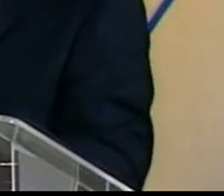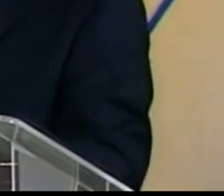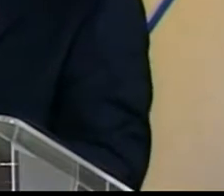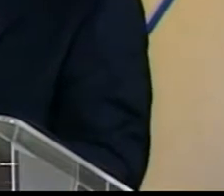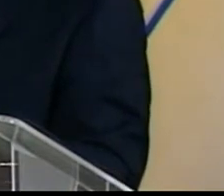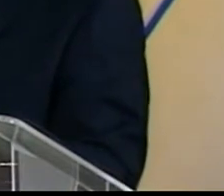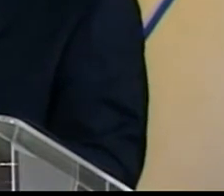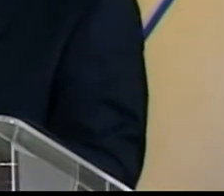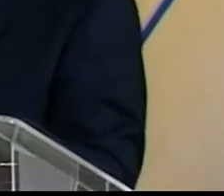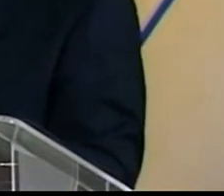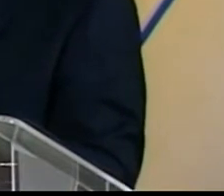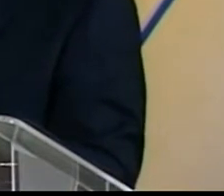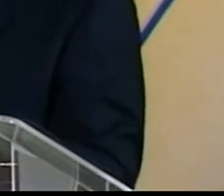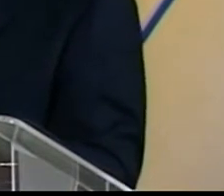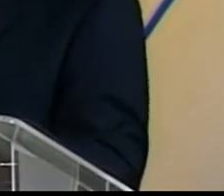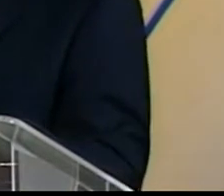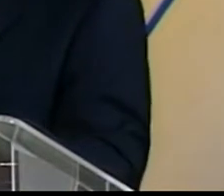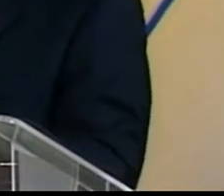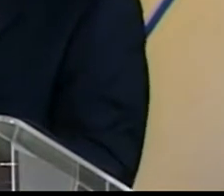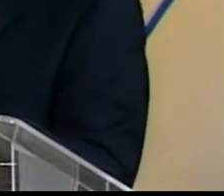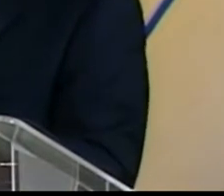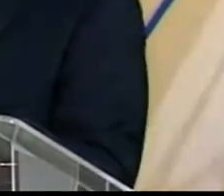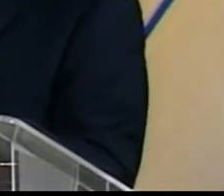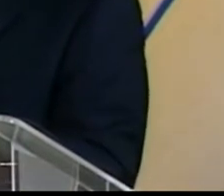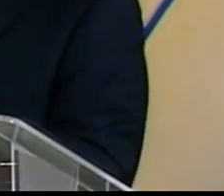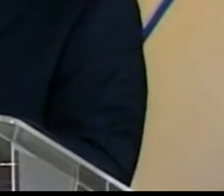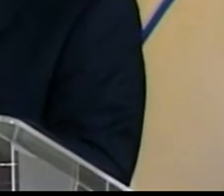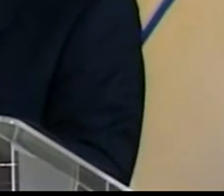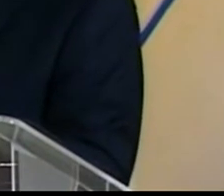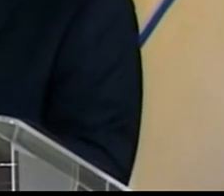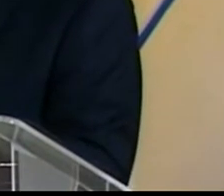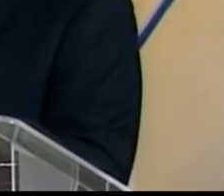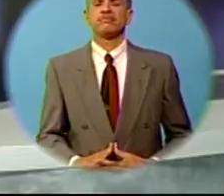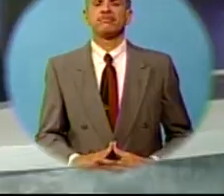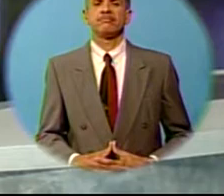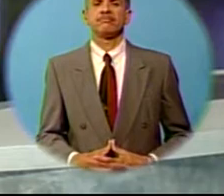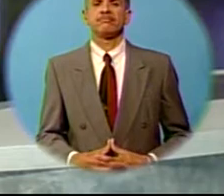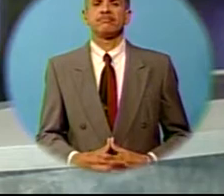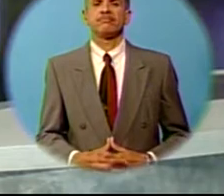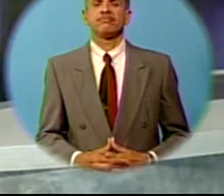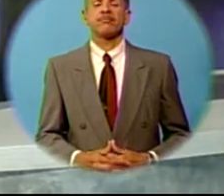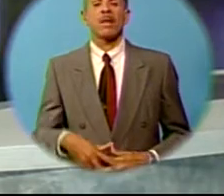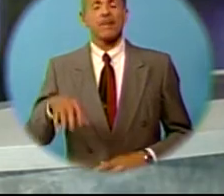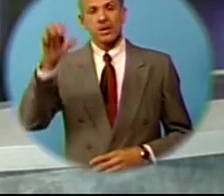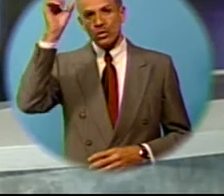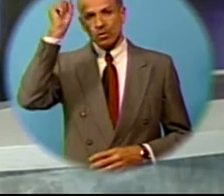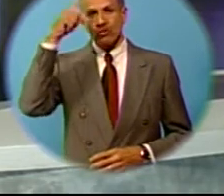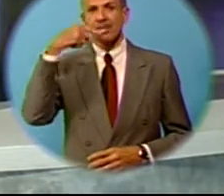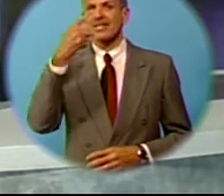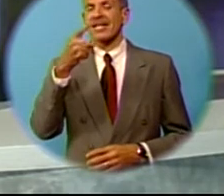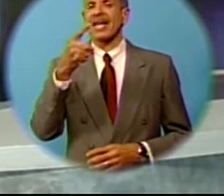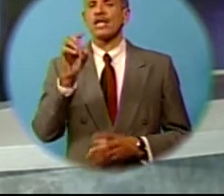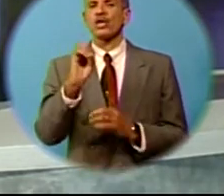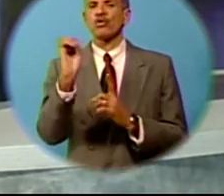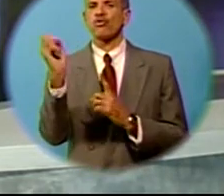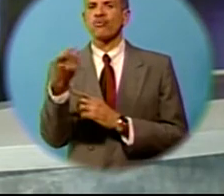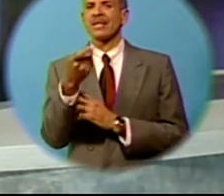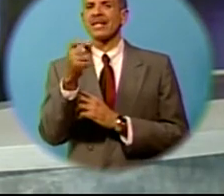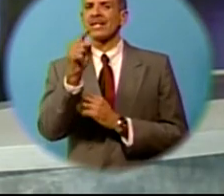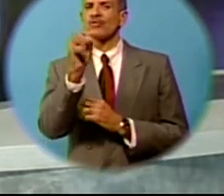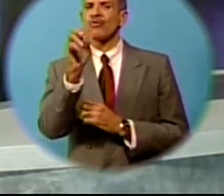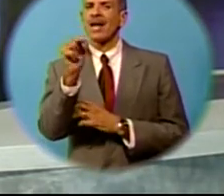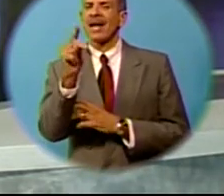our social interaction. We are Barbadians. Mr. Stewart says the European strand